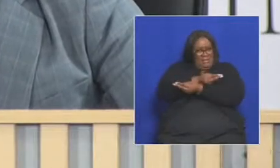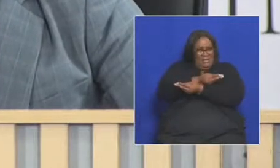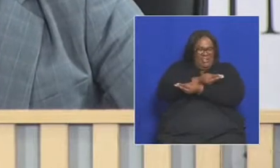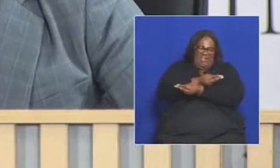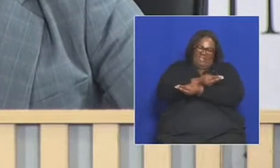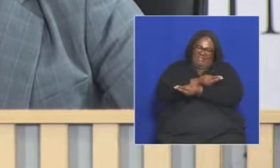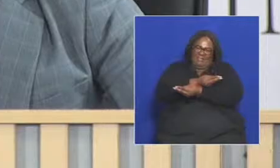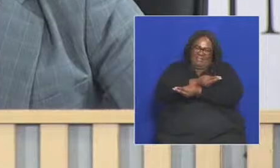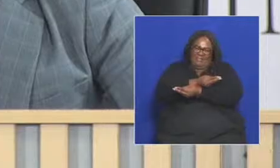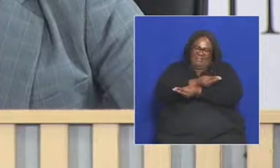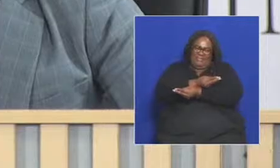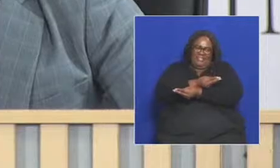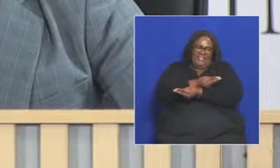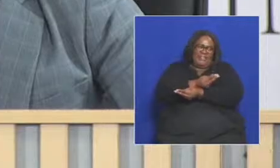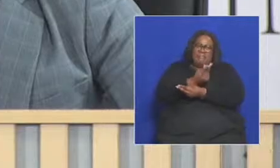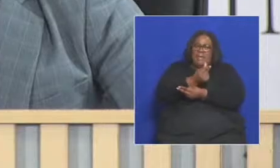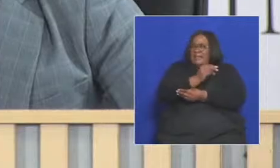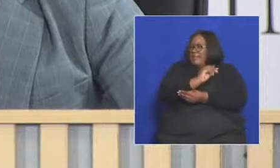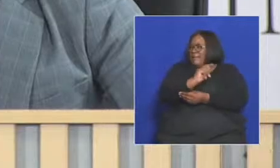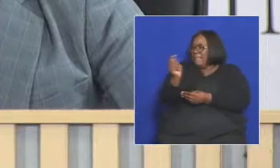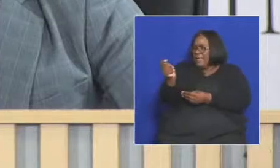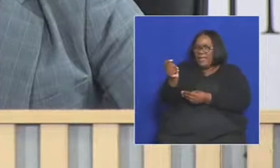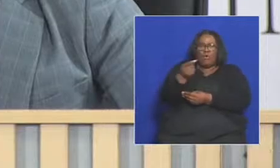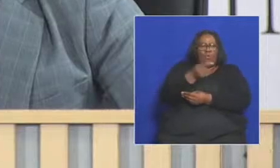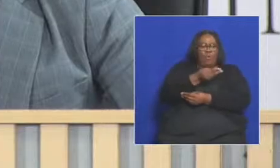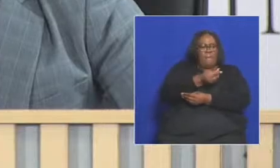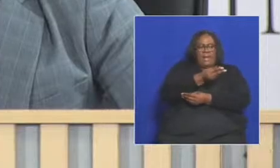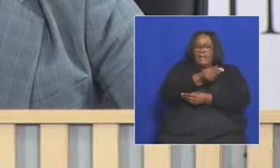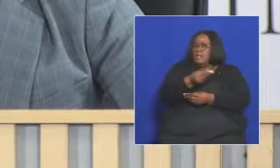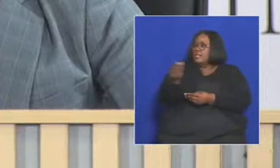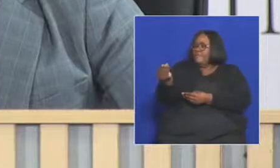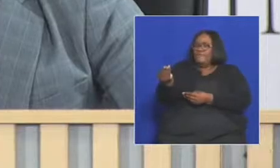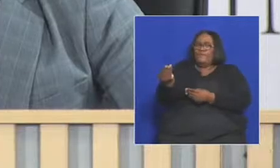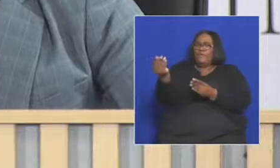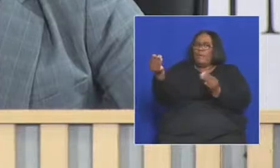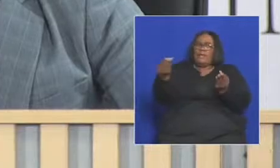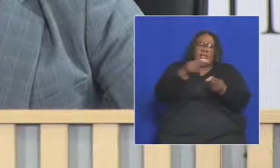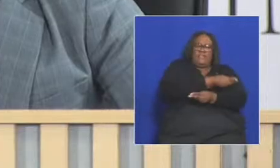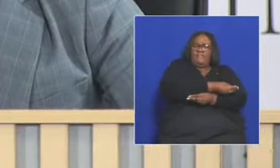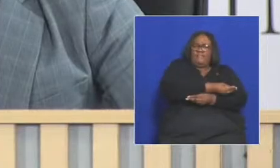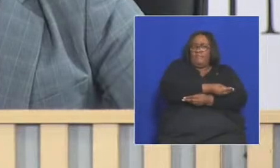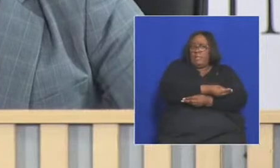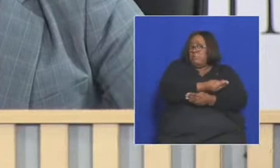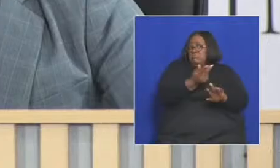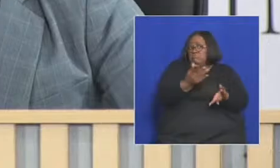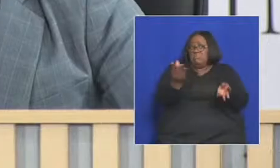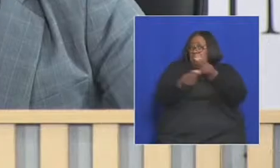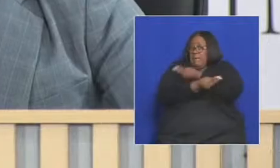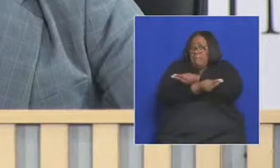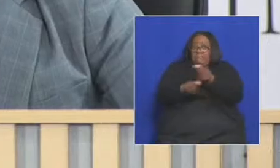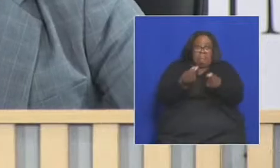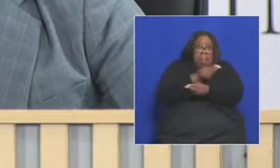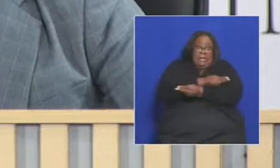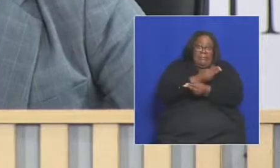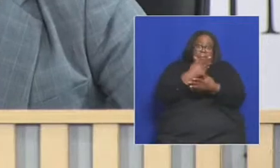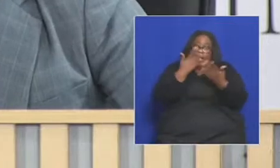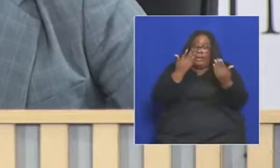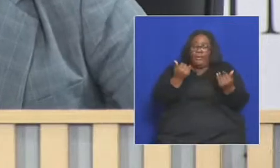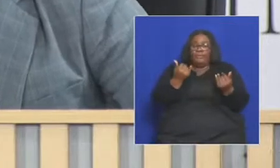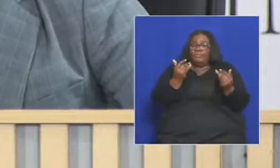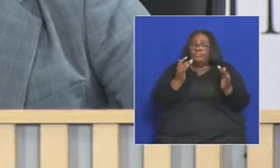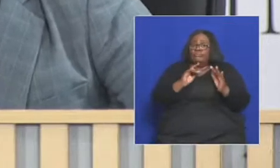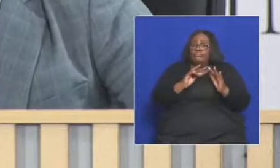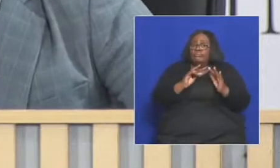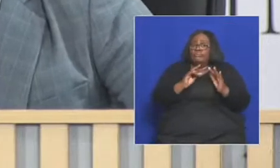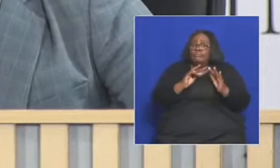The paying over of money, the handing over. And I say exchange because it could have come from either end. No, I don't think